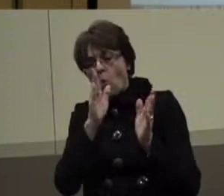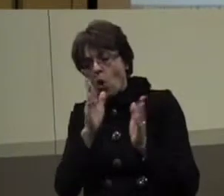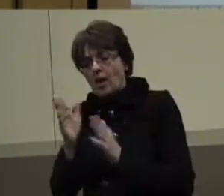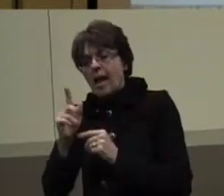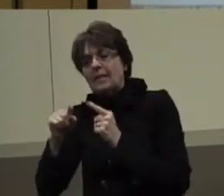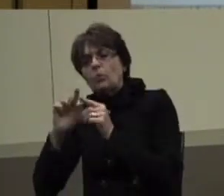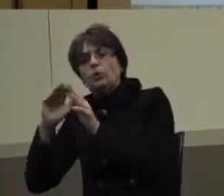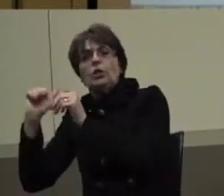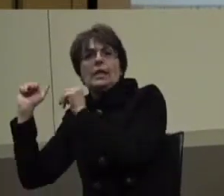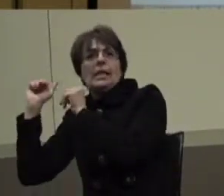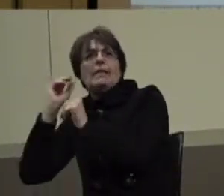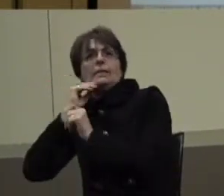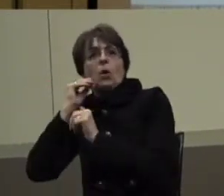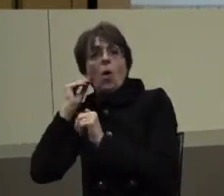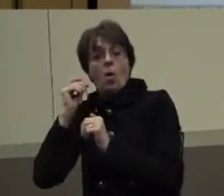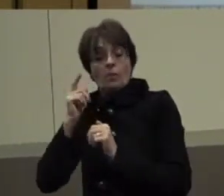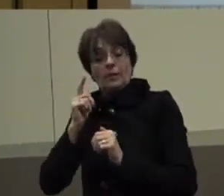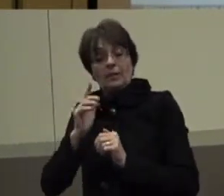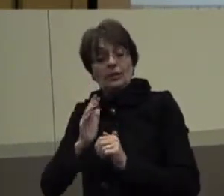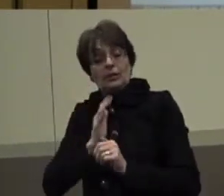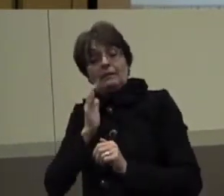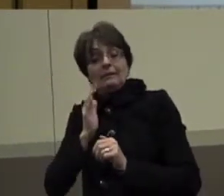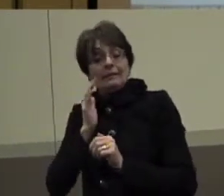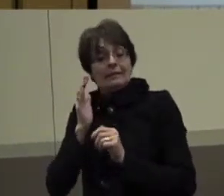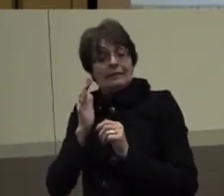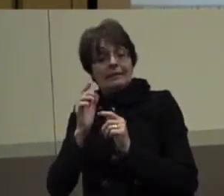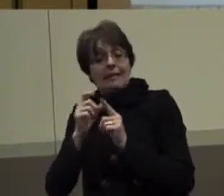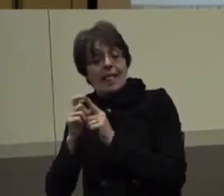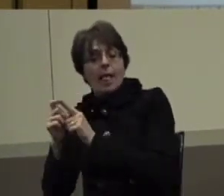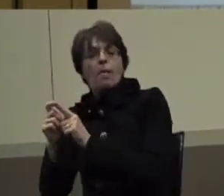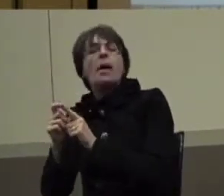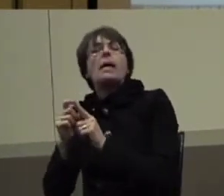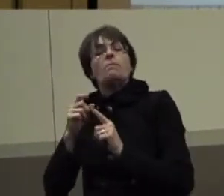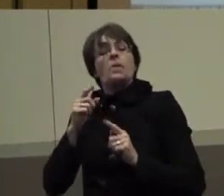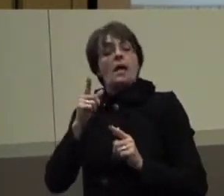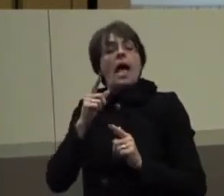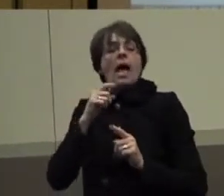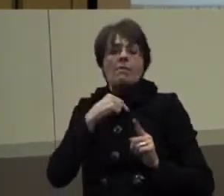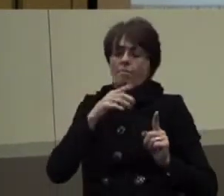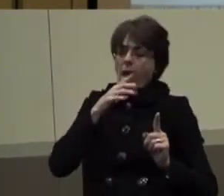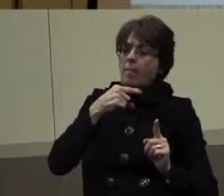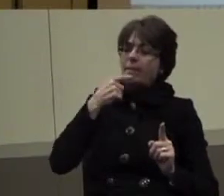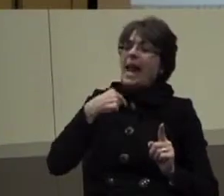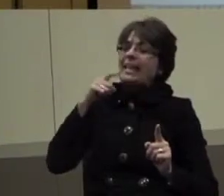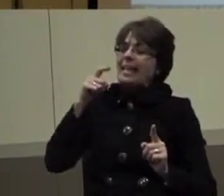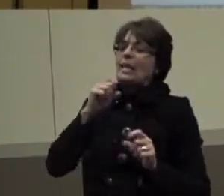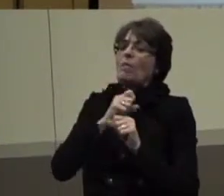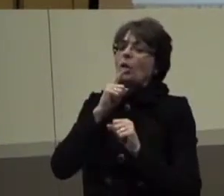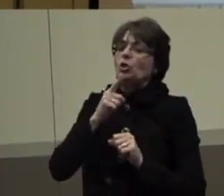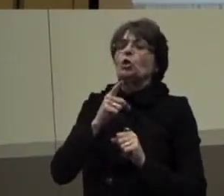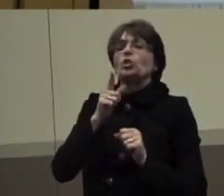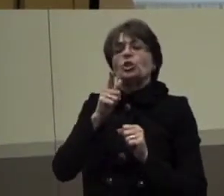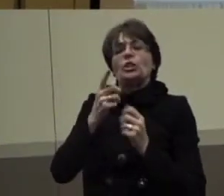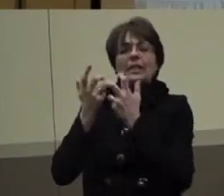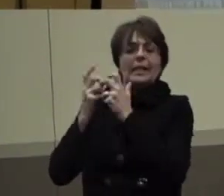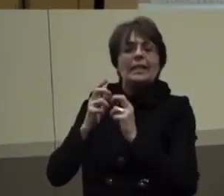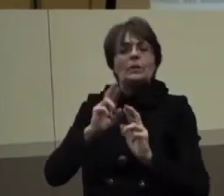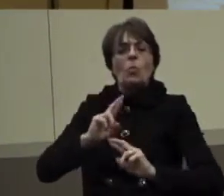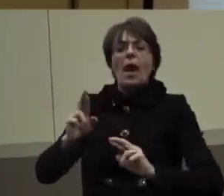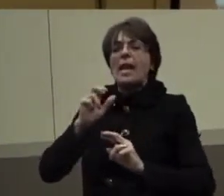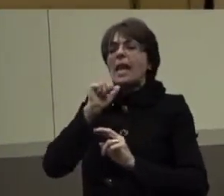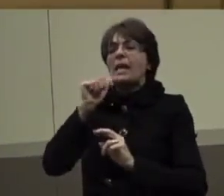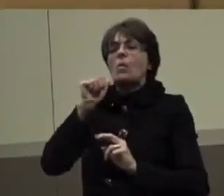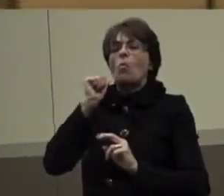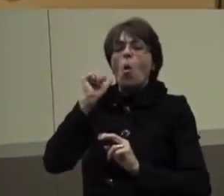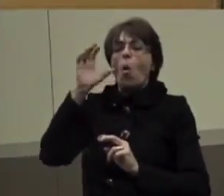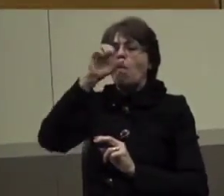didn't say it eloquent, but she just said, I need to make sure she's ready to go in the morning and she's not running out the door about to miss the bus because she can't